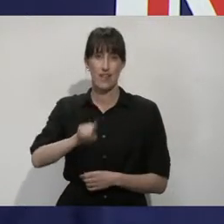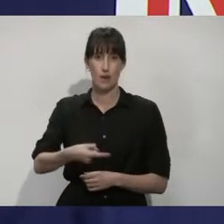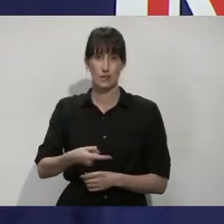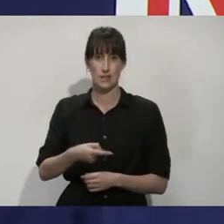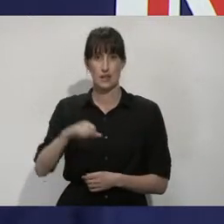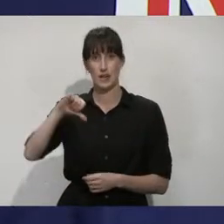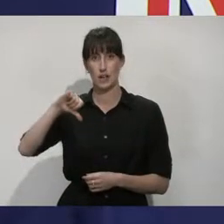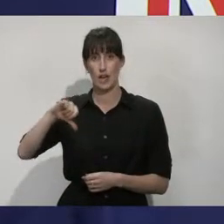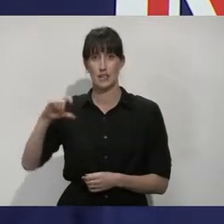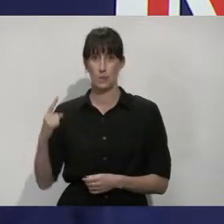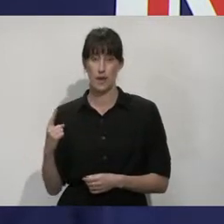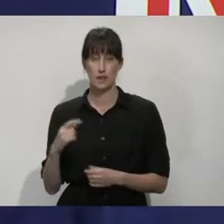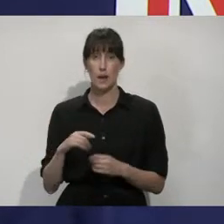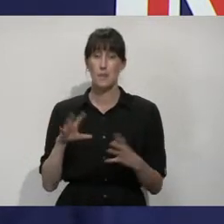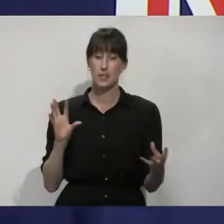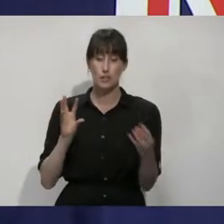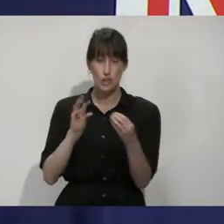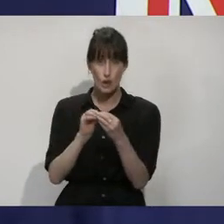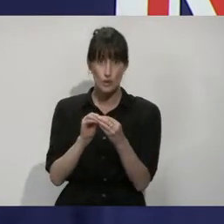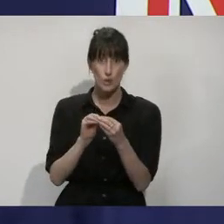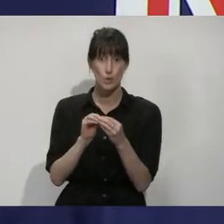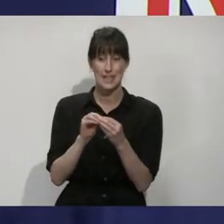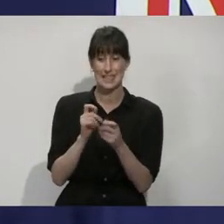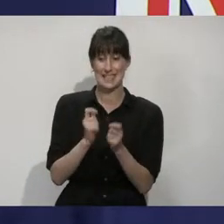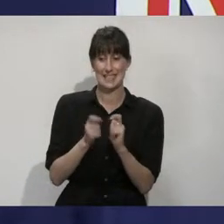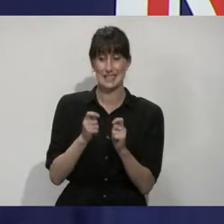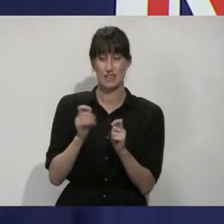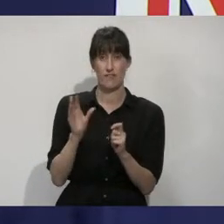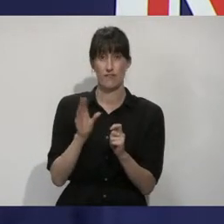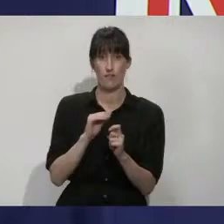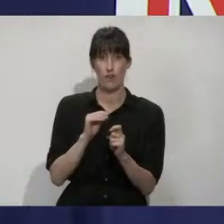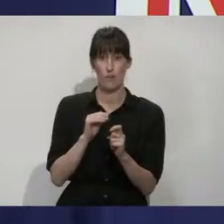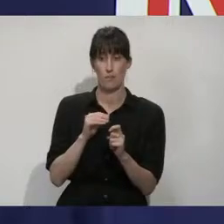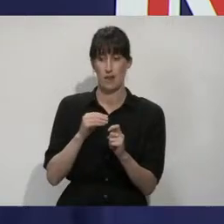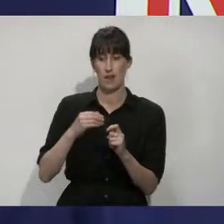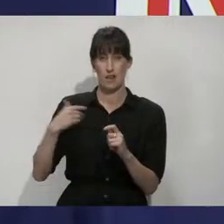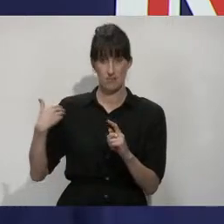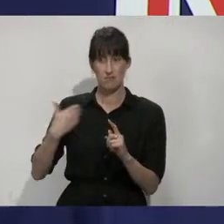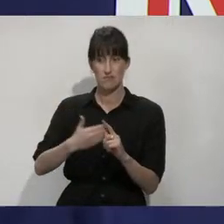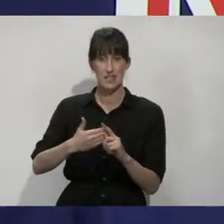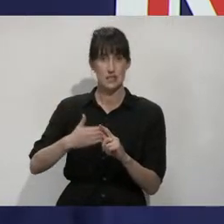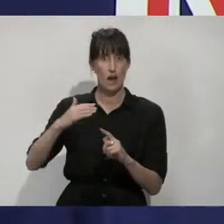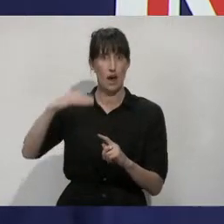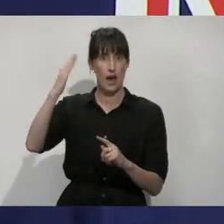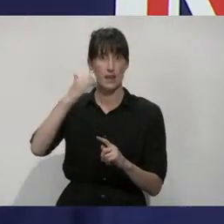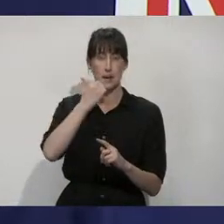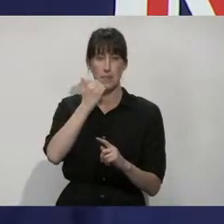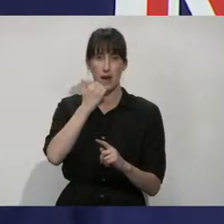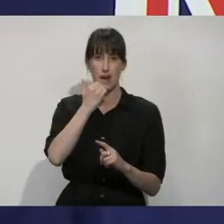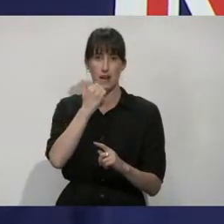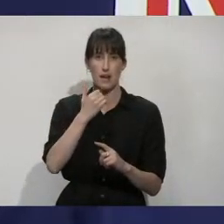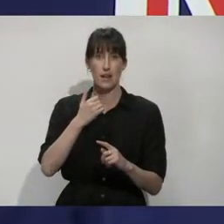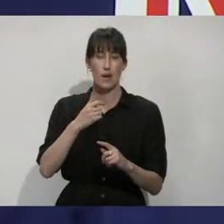18,091, bringing the total number of tests that we have processed as part of our surge of testing to